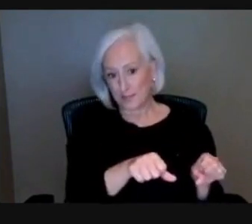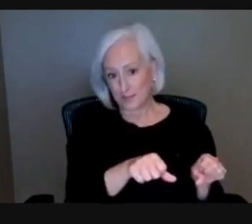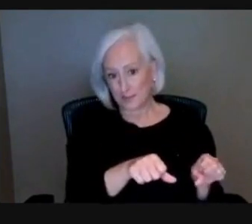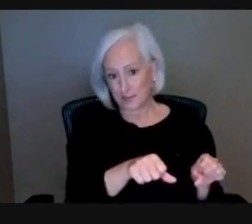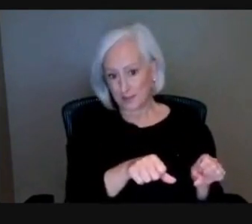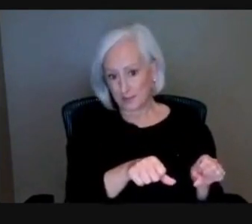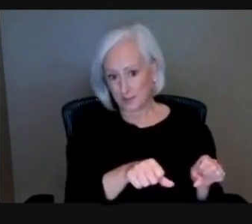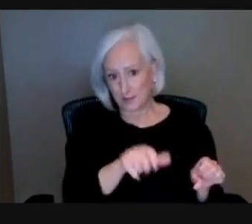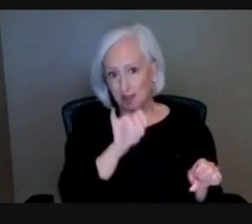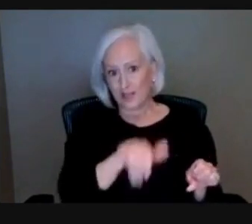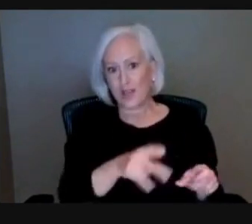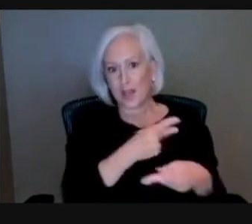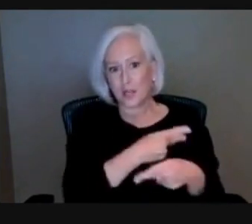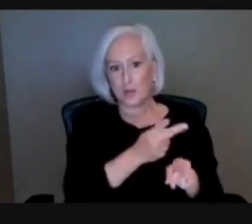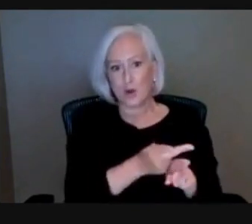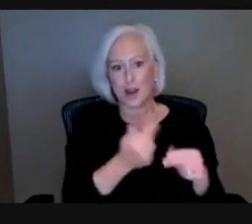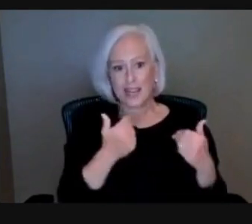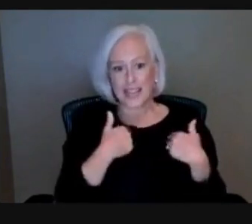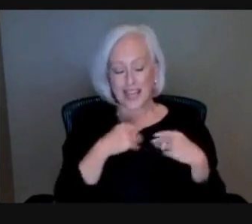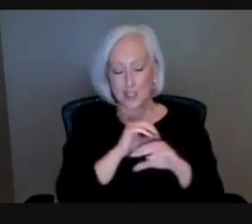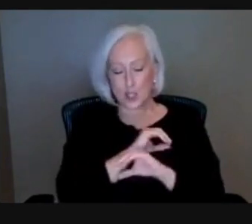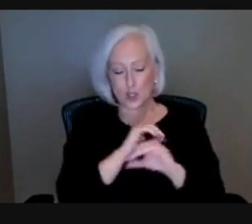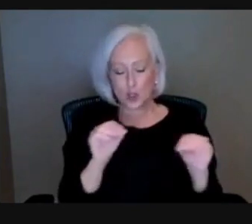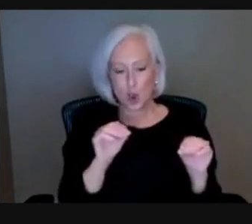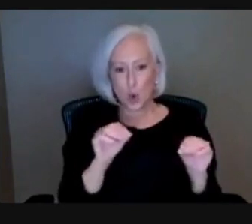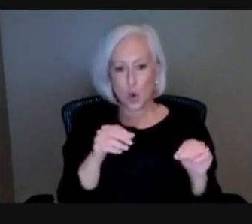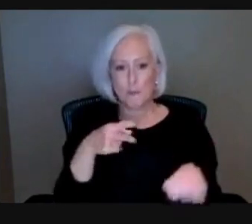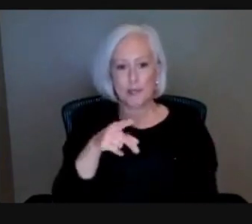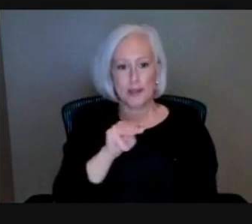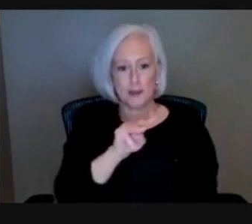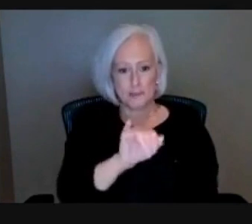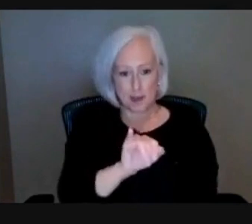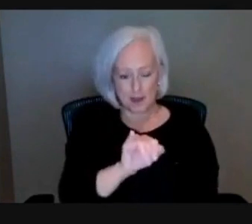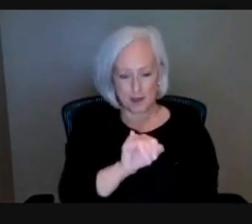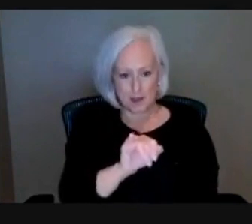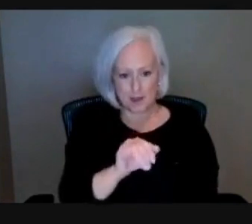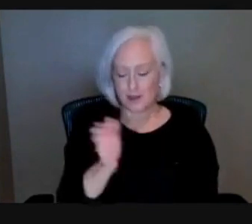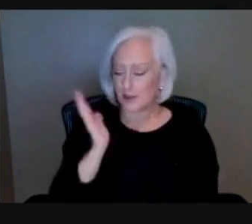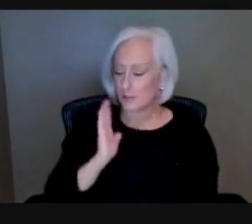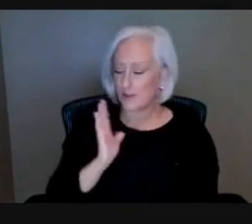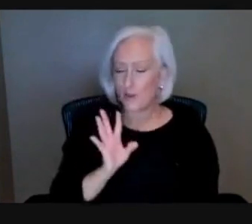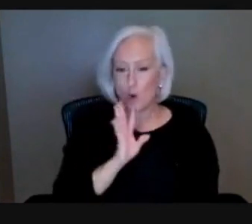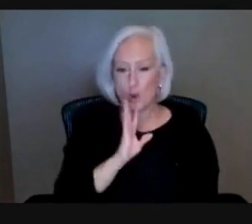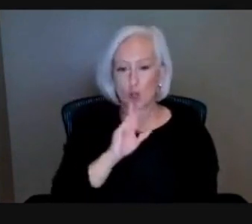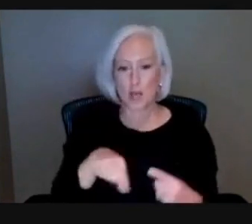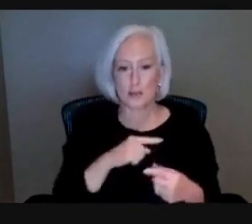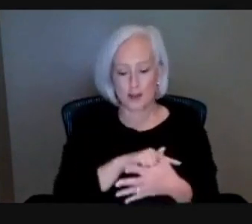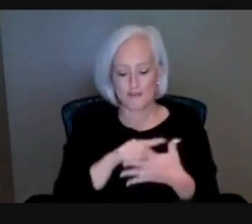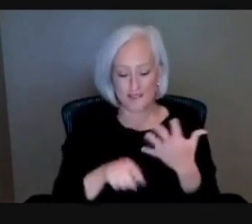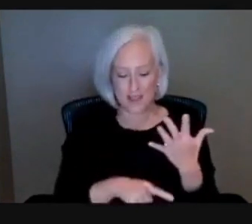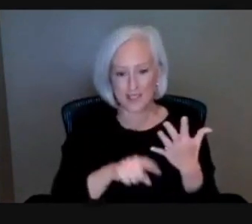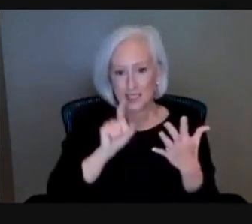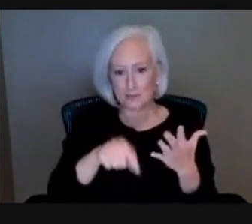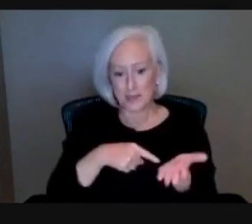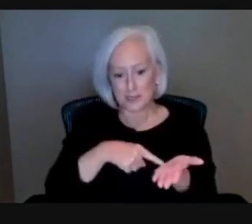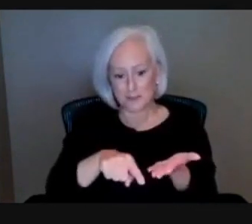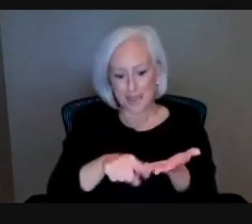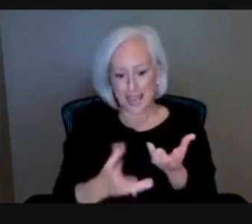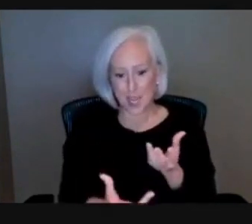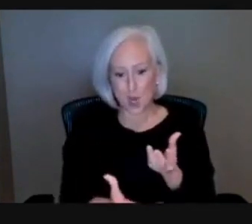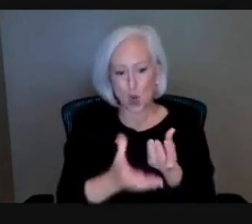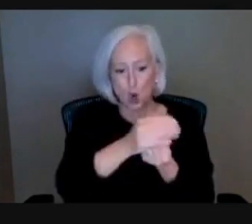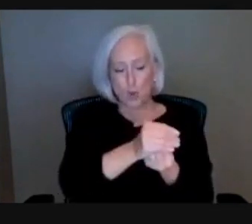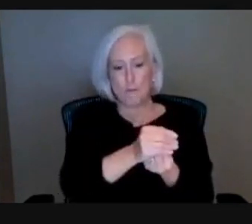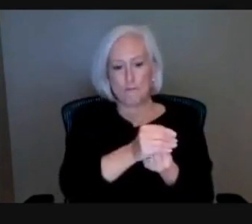no mortgage insurance. So if you remember, we talked about four or five things that you have to pay all inclusive with